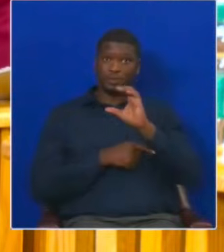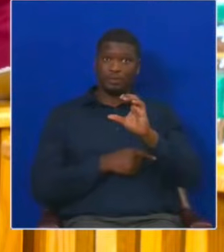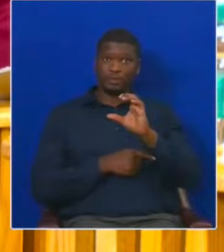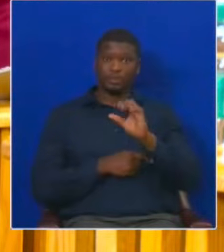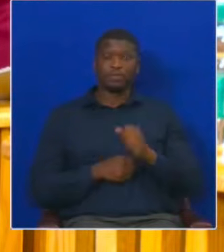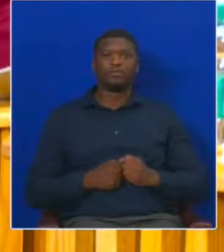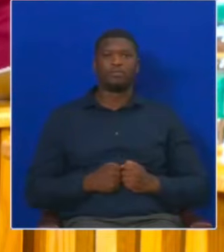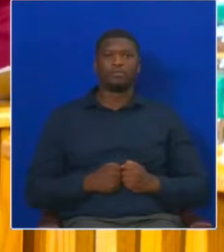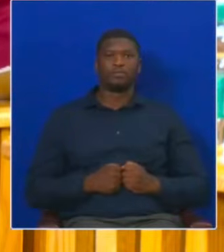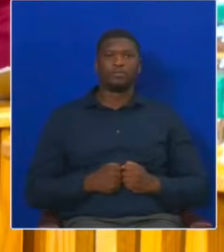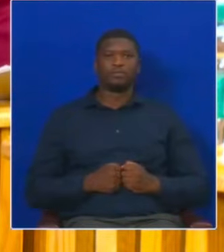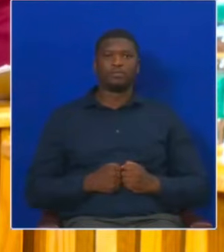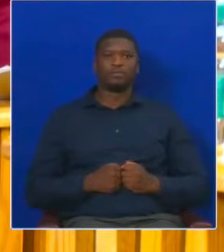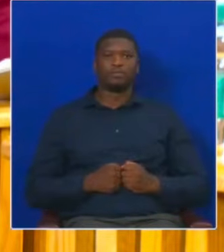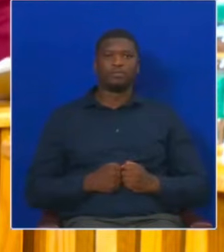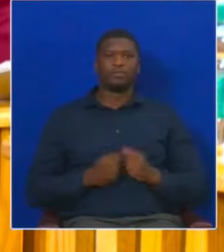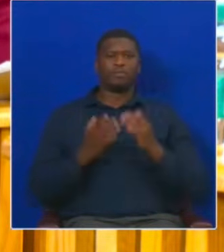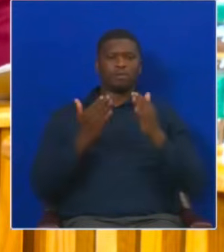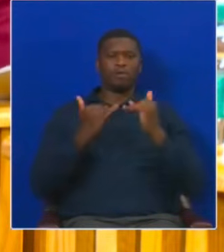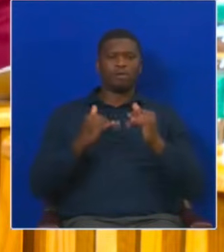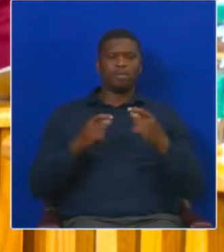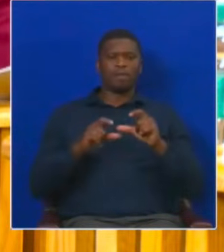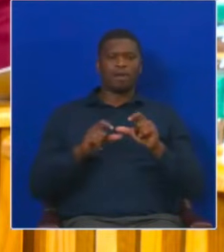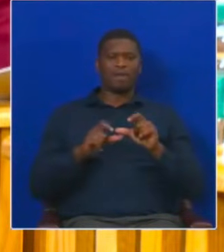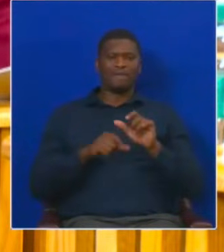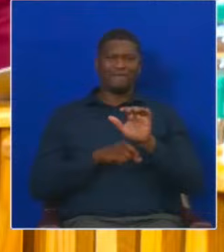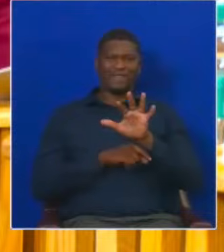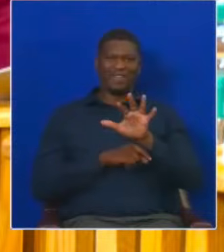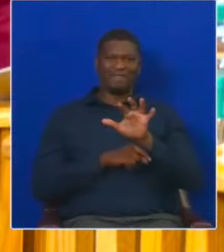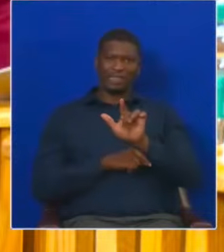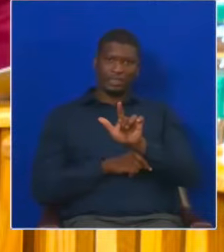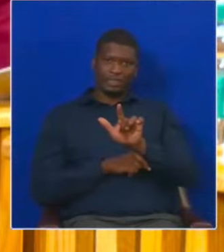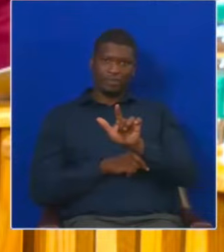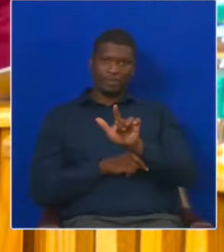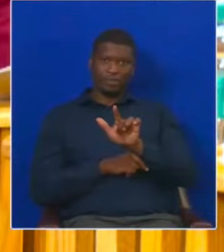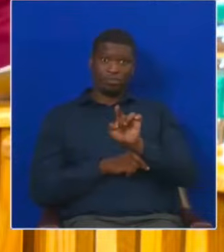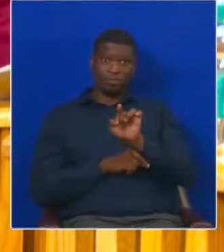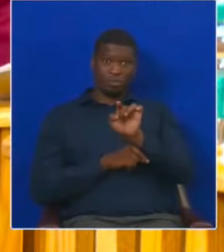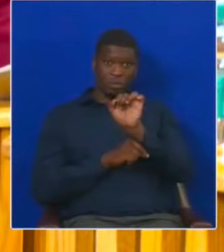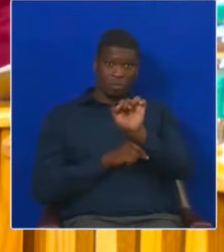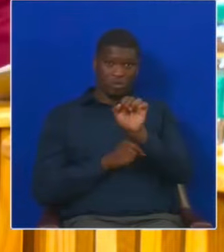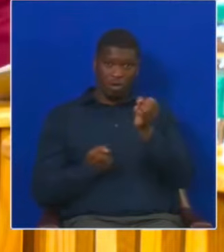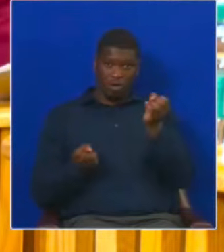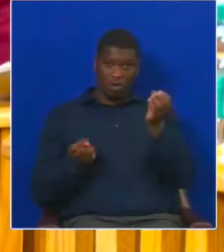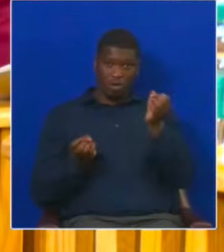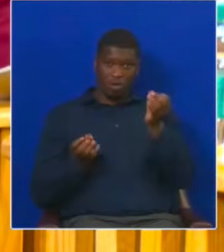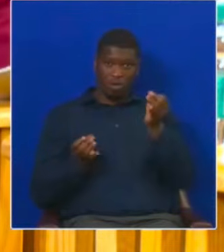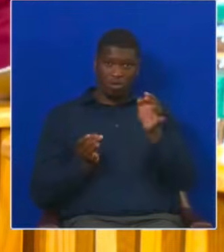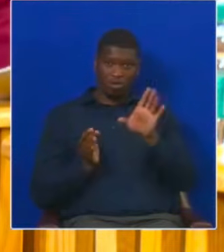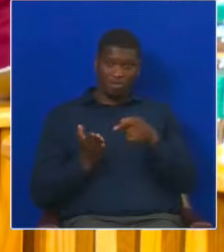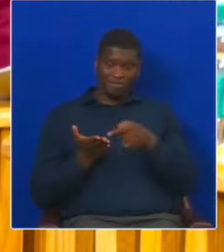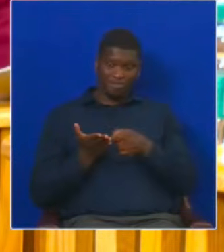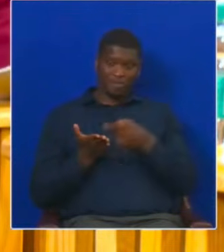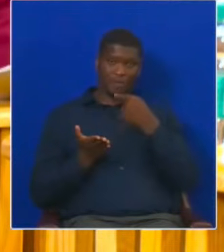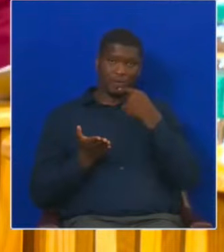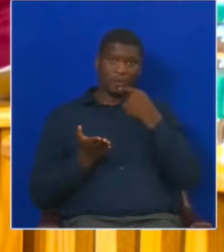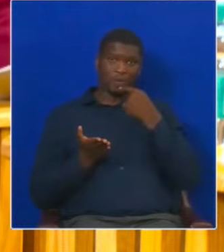At paragraph 57 of your statement, you make reference to an